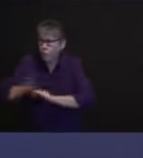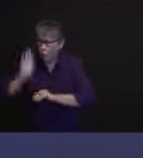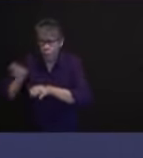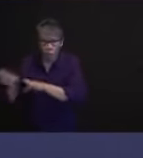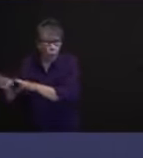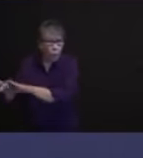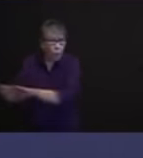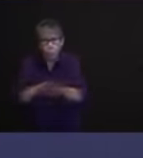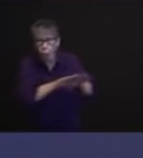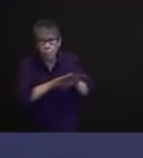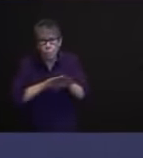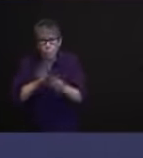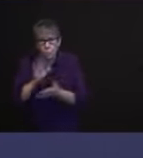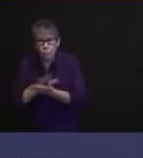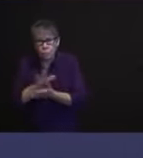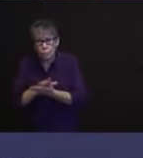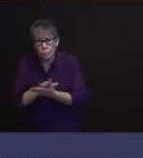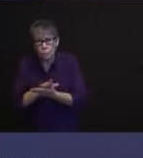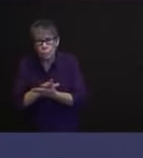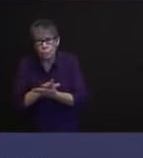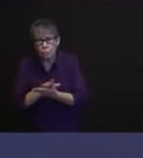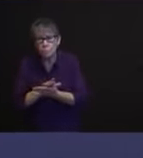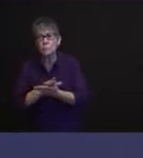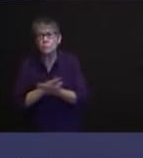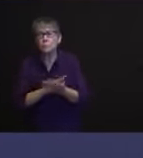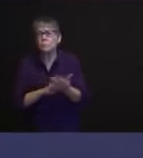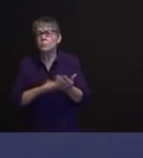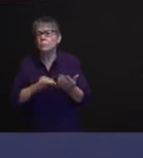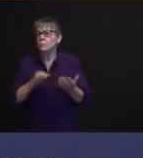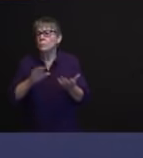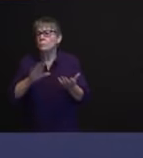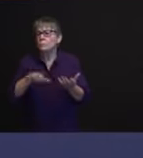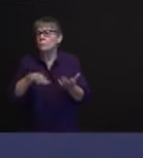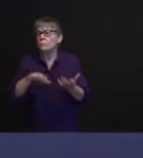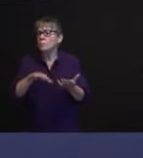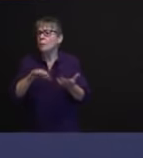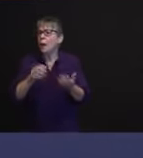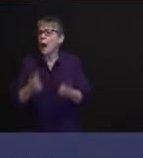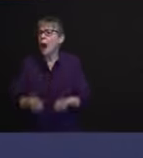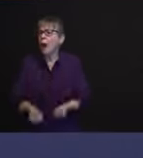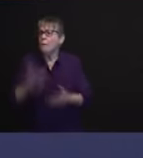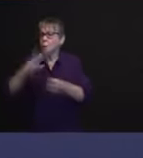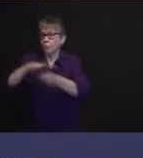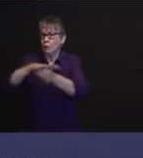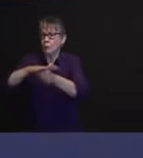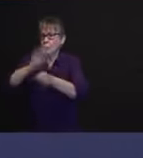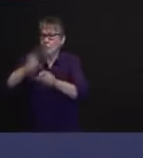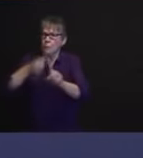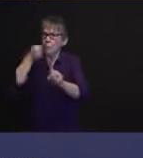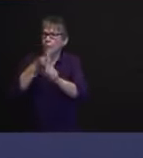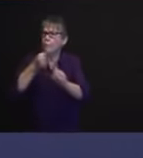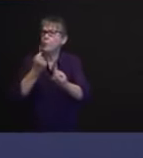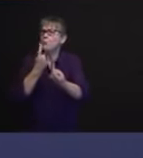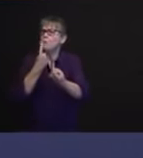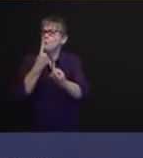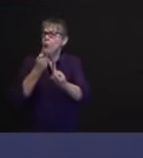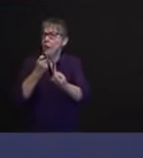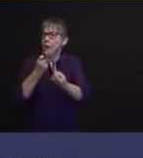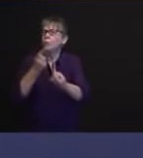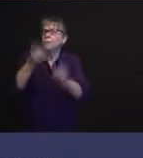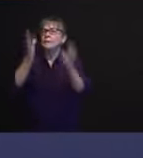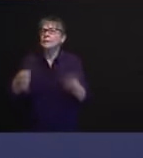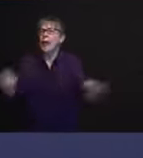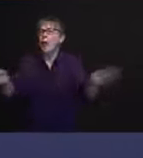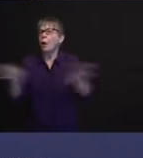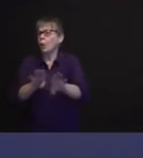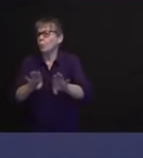closure of schools? According to a WHYY story, Philadelphia moved to recommending people do their own contact tracing after the daily case count